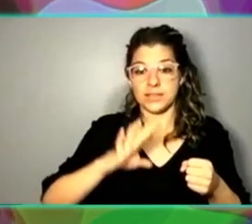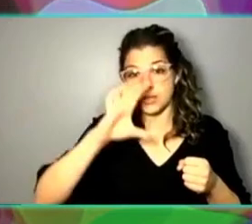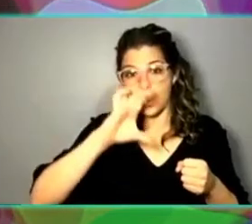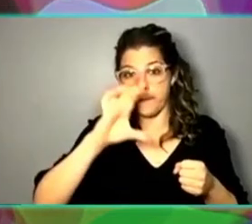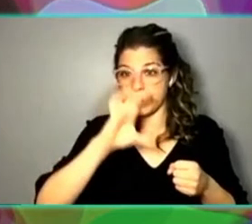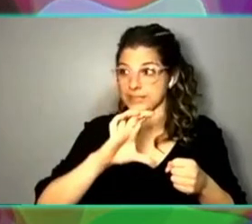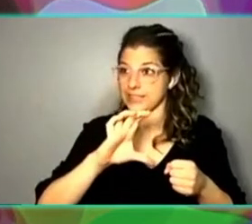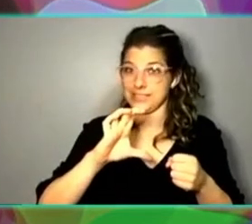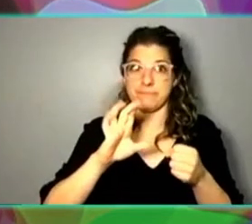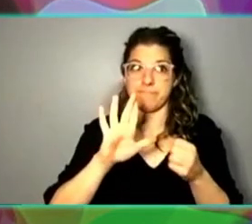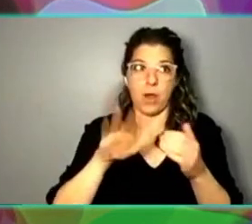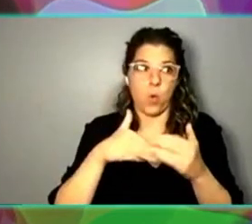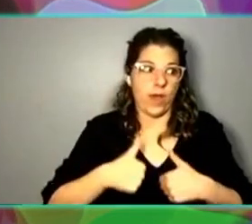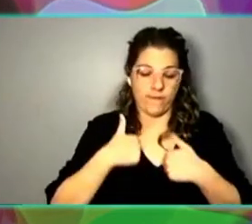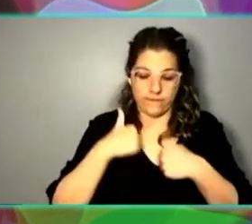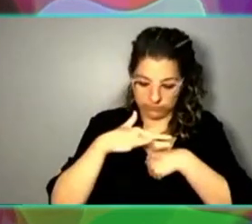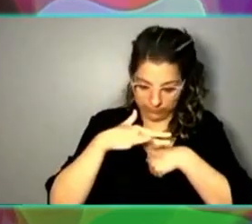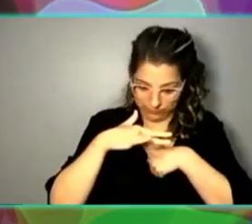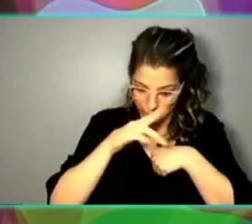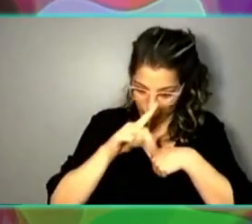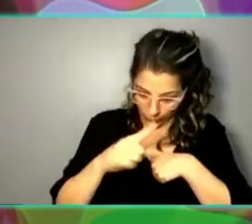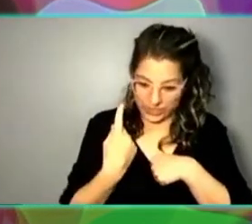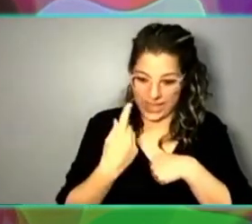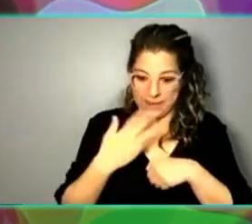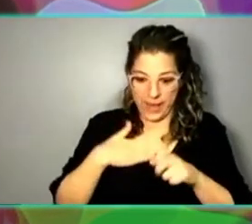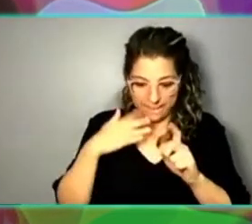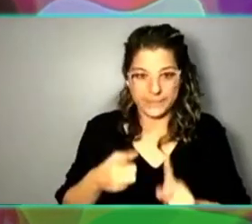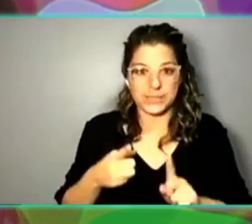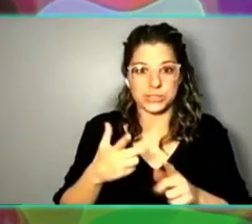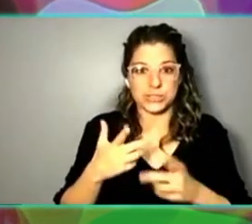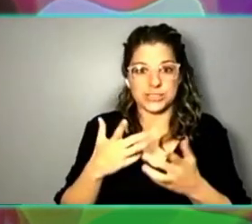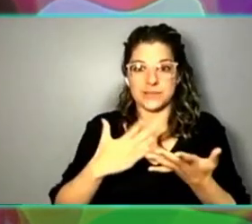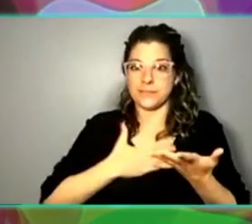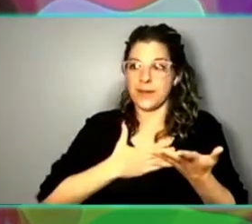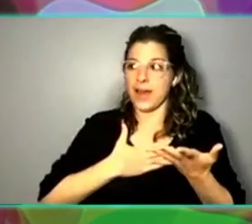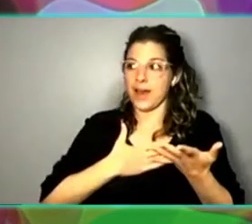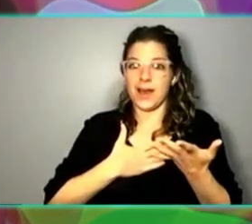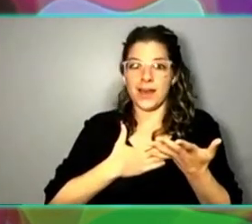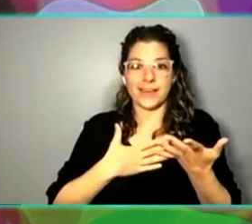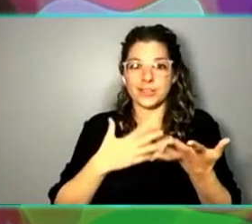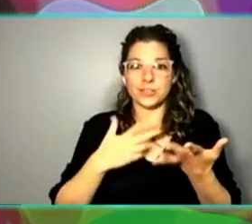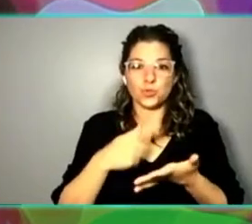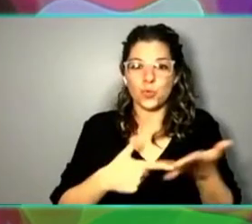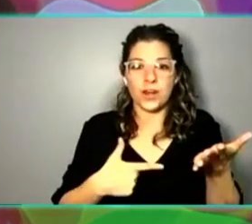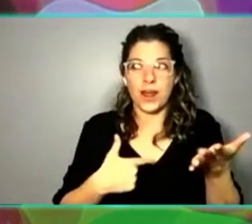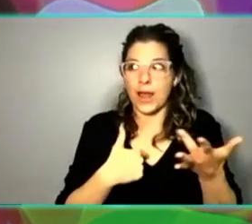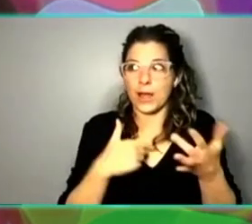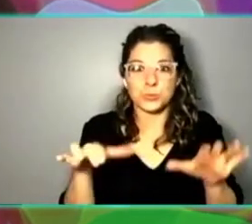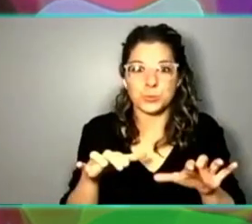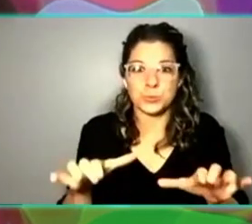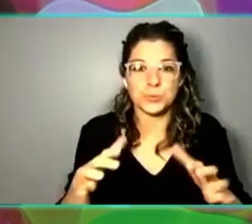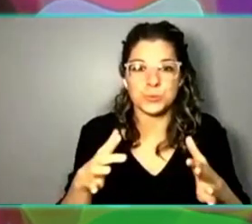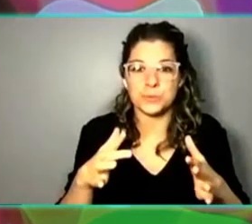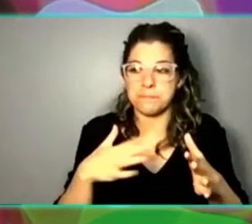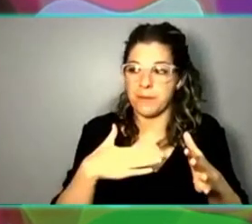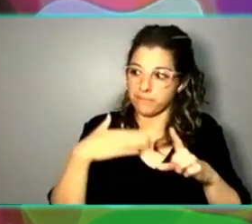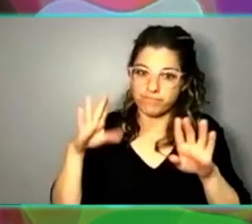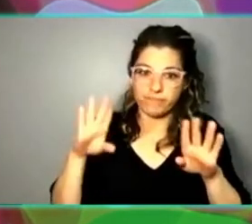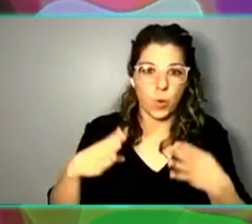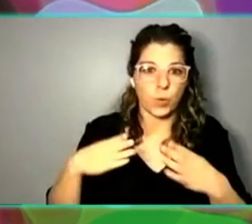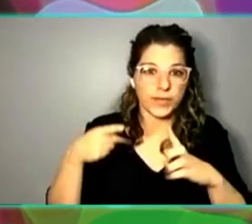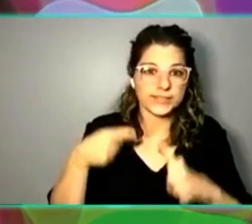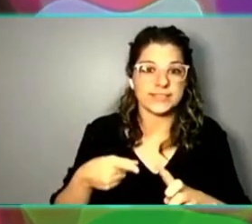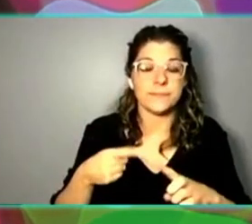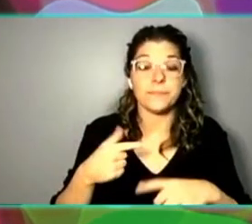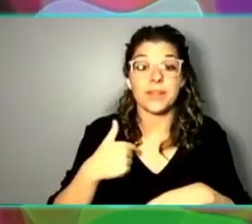about. That's like just my mission, my like, that's just what I do. That's my main focus. And